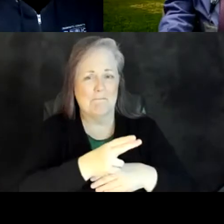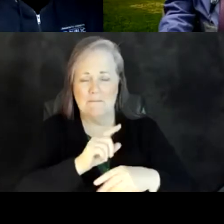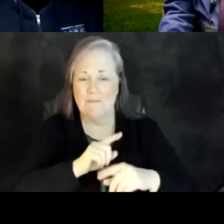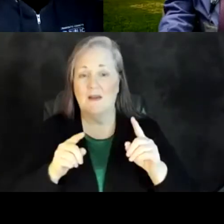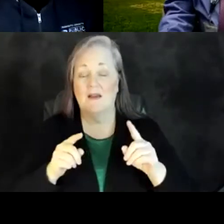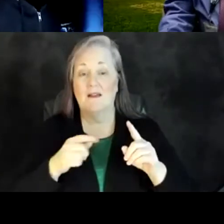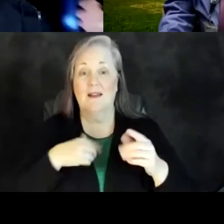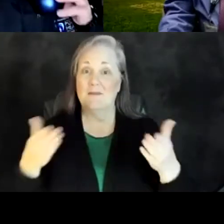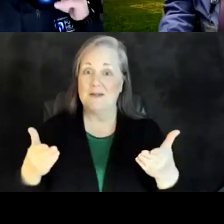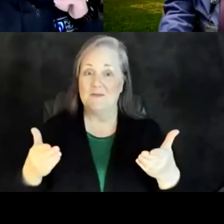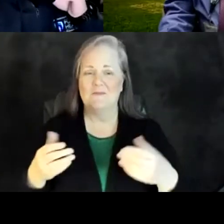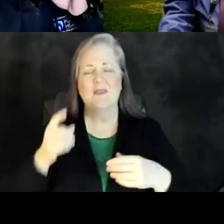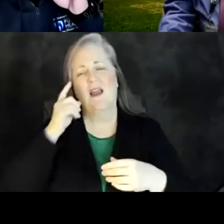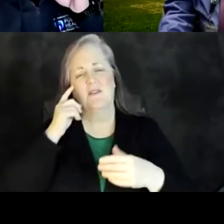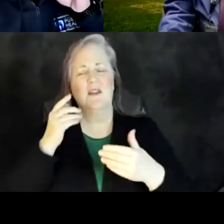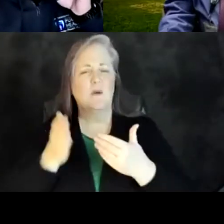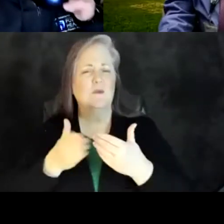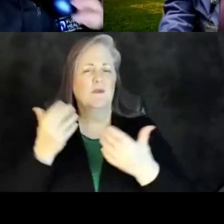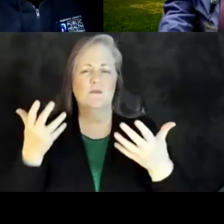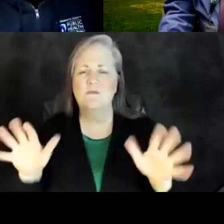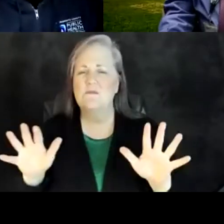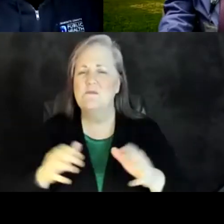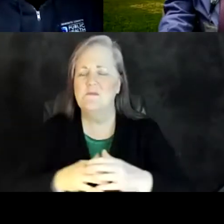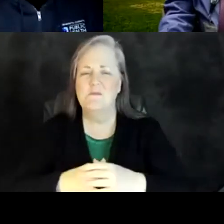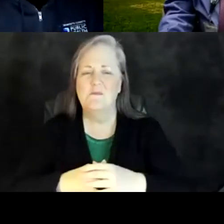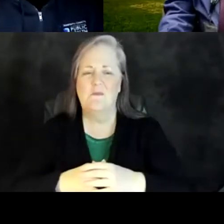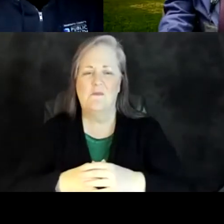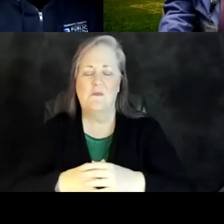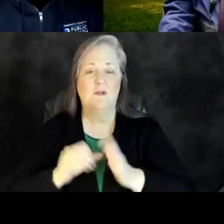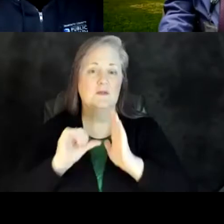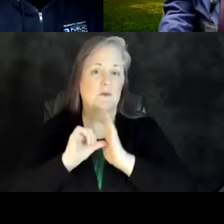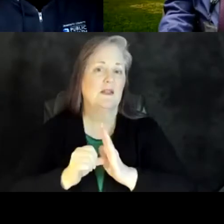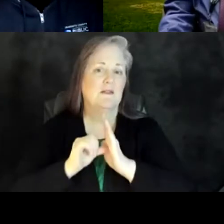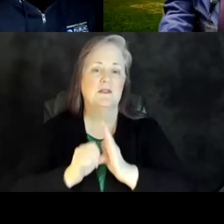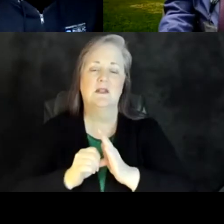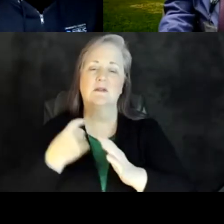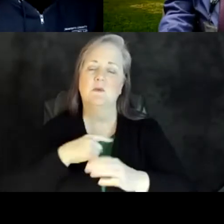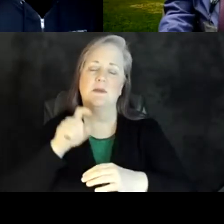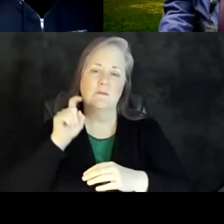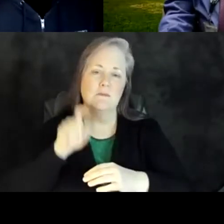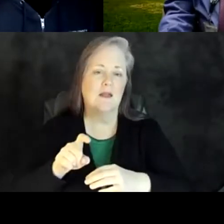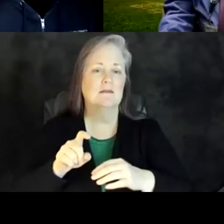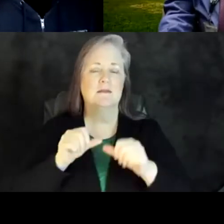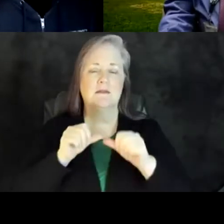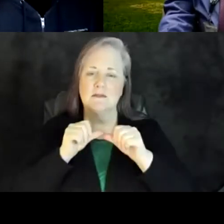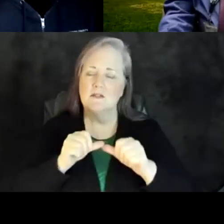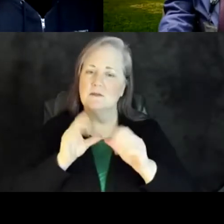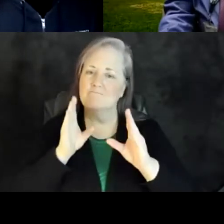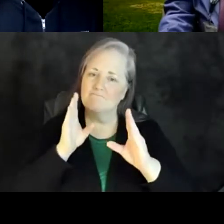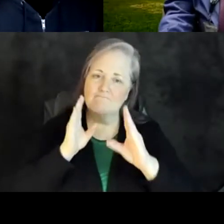I'm back. I think I was almost done. And again, just to emphasize that we need to maintain vigilance